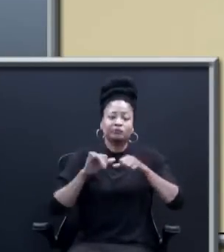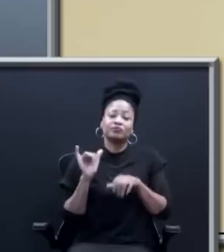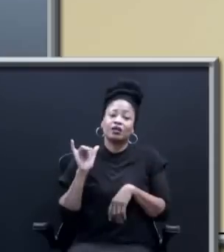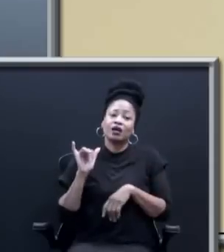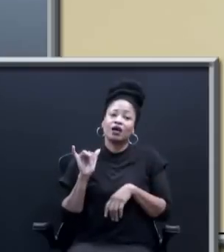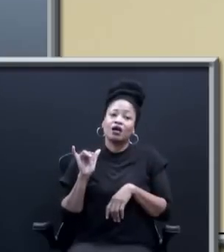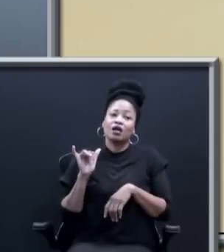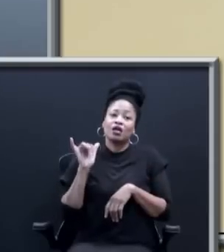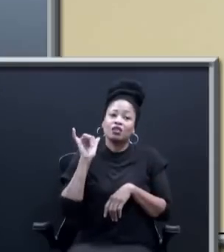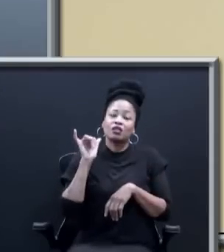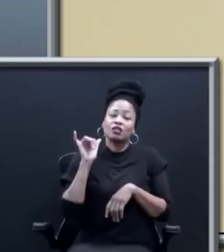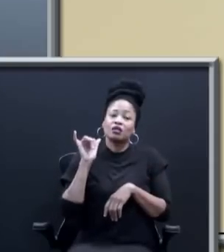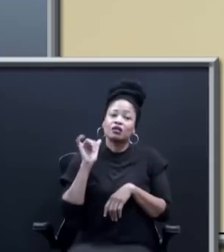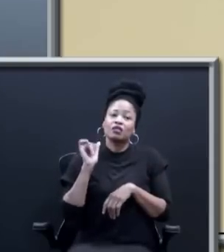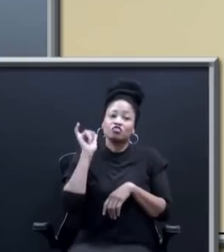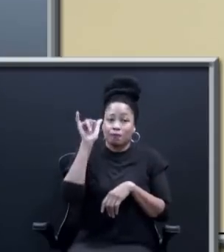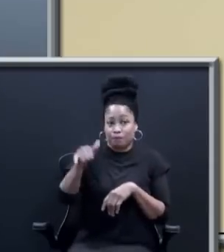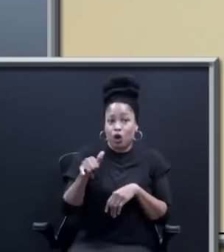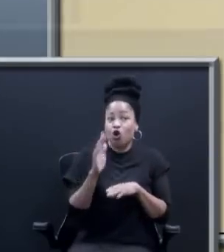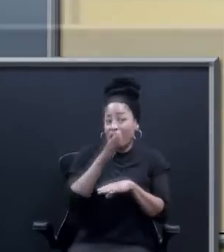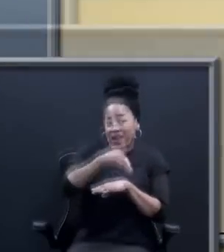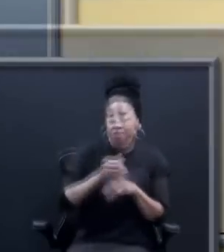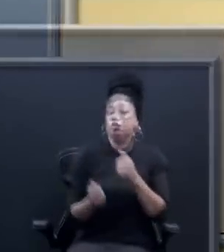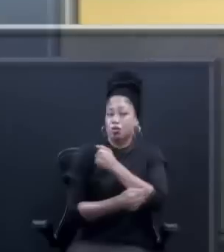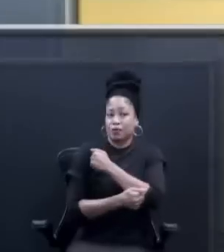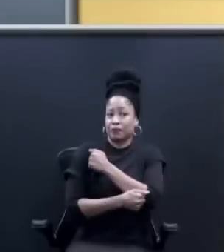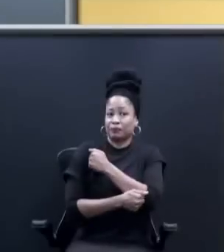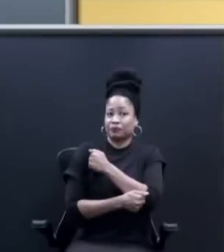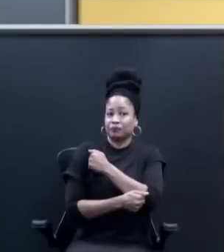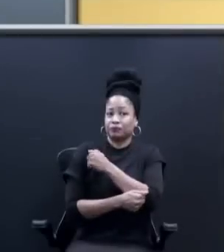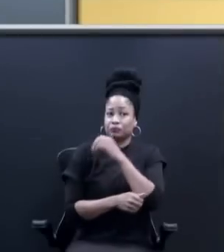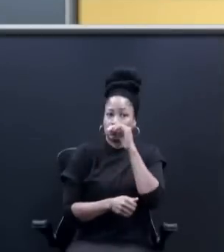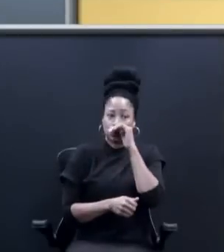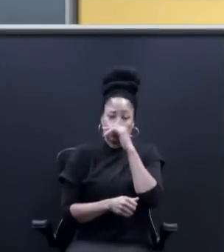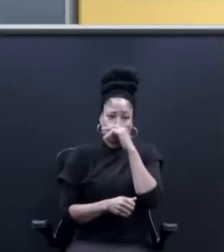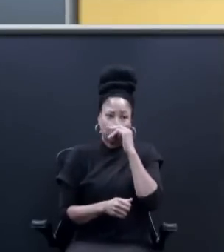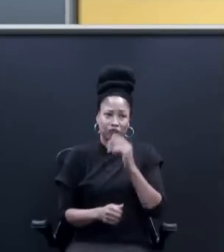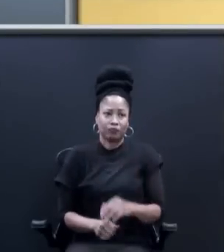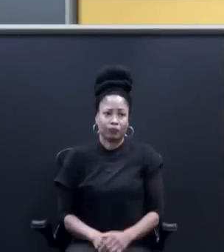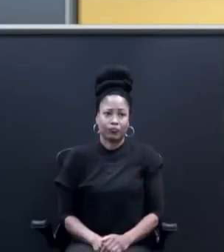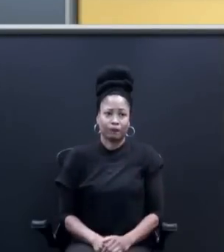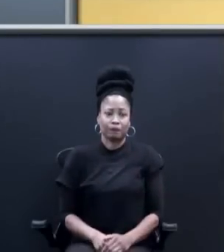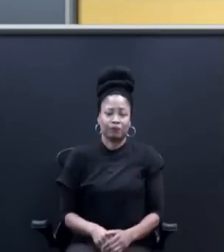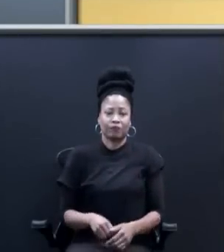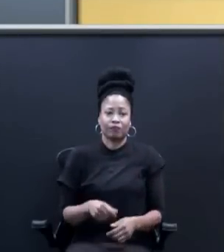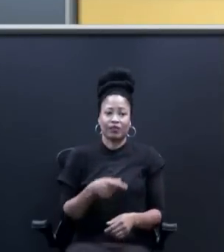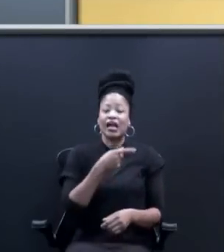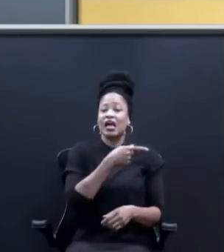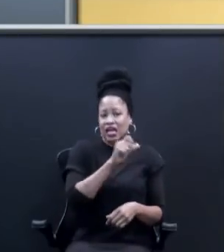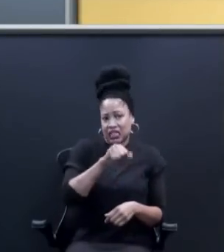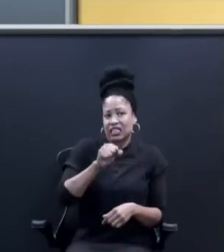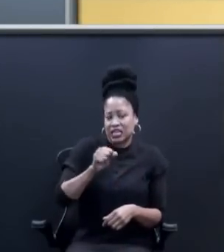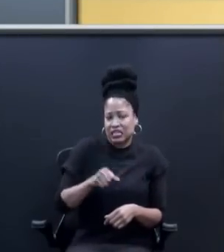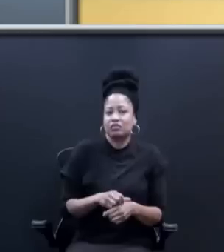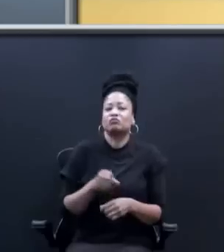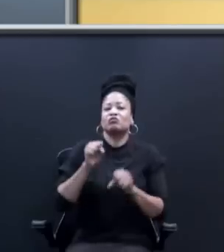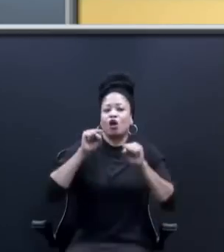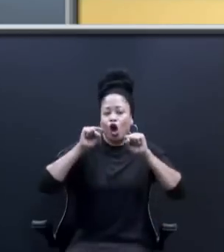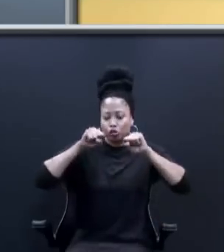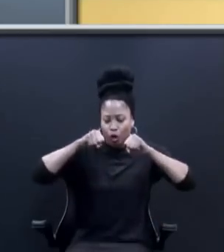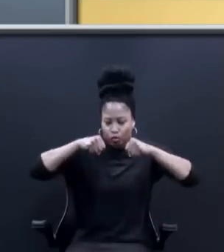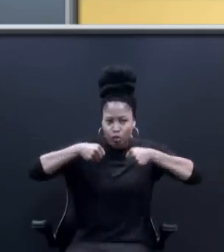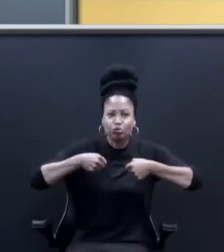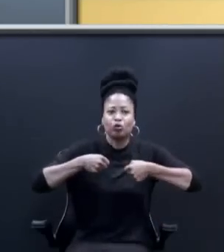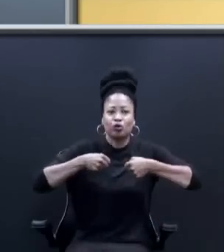Passover. Now, I'm going to fix that. They did eat of the old corn of the land. They didn't eat no meat. Now, on the